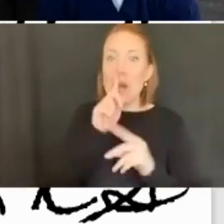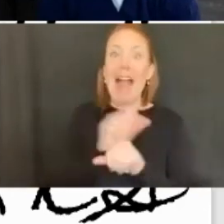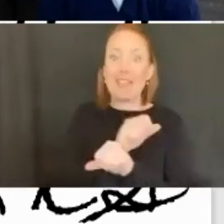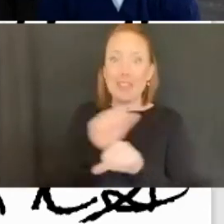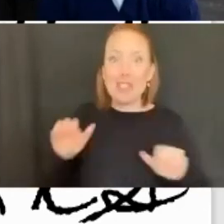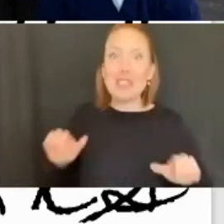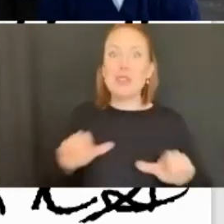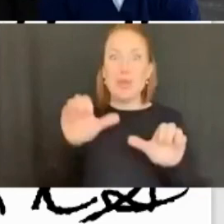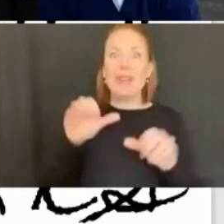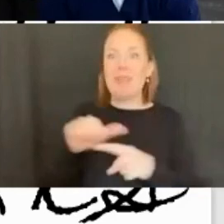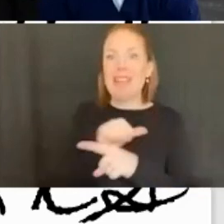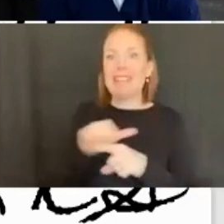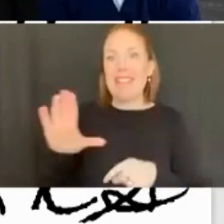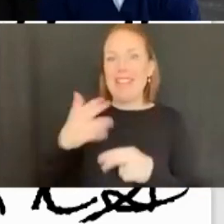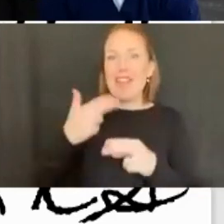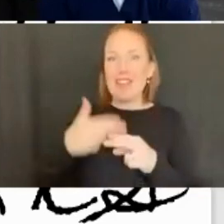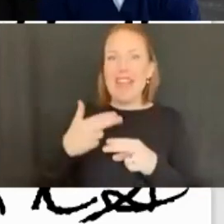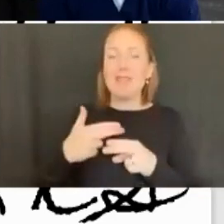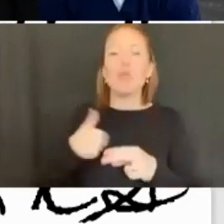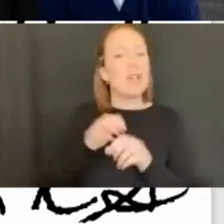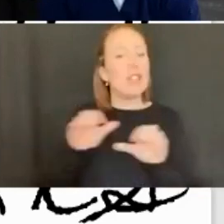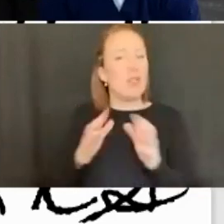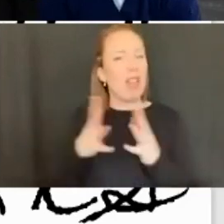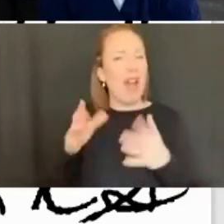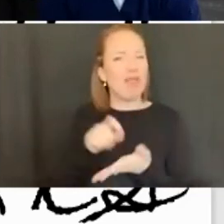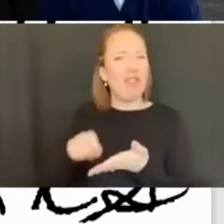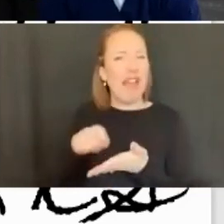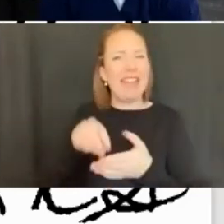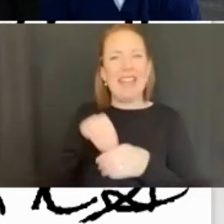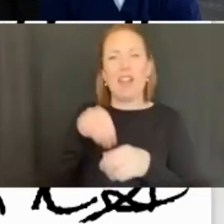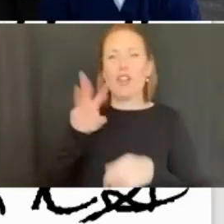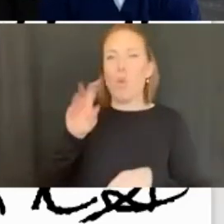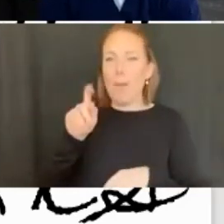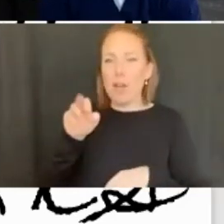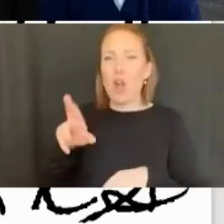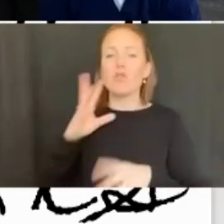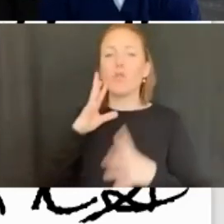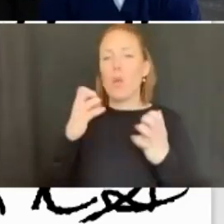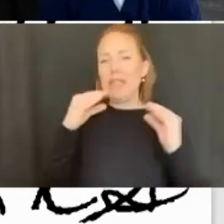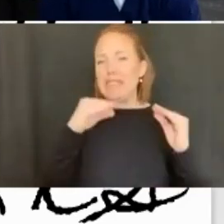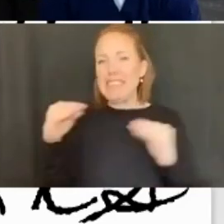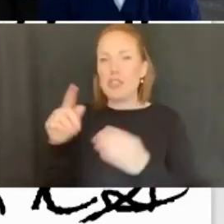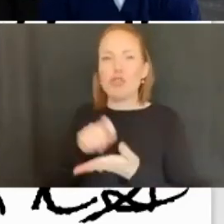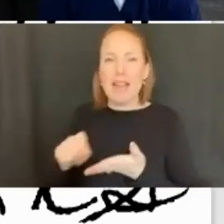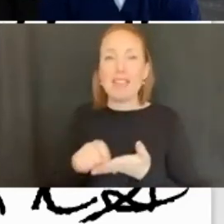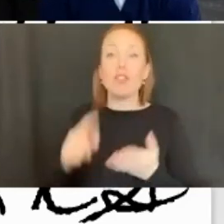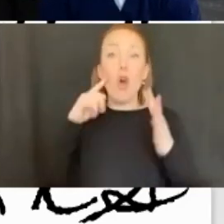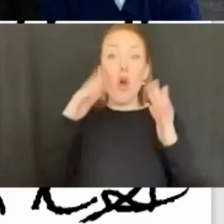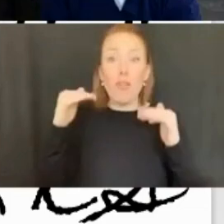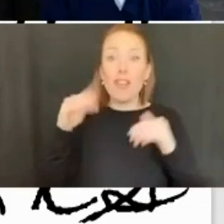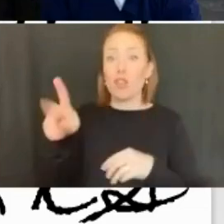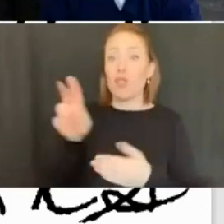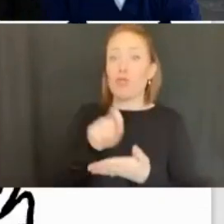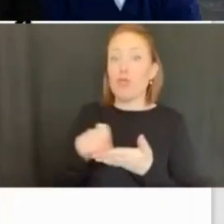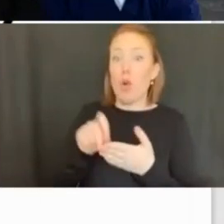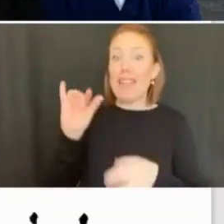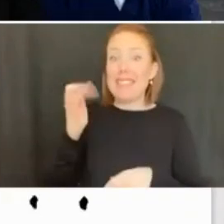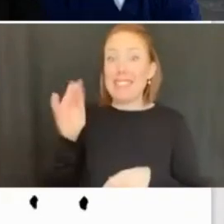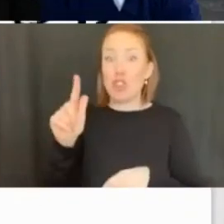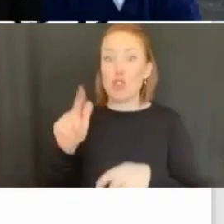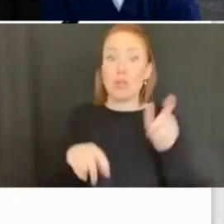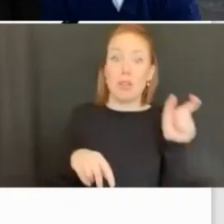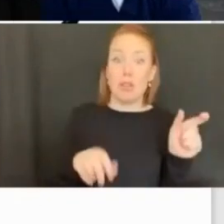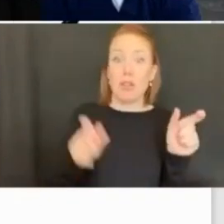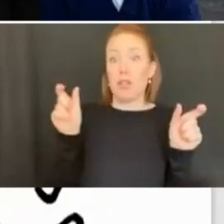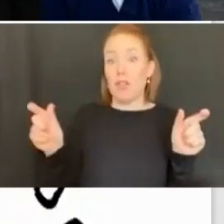wanted to give it a shot. We do lots of writing in this webinar. We want to always teach writing. So hopefully you've written your initials to your first and last name.